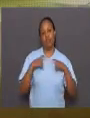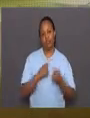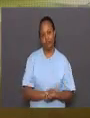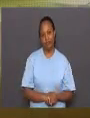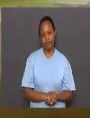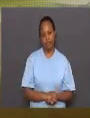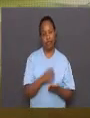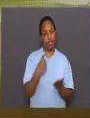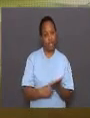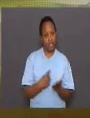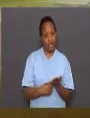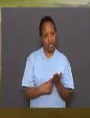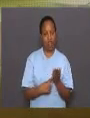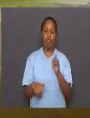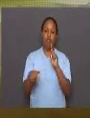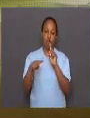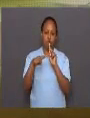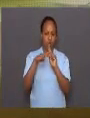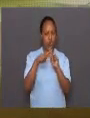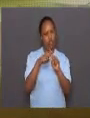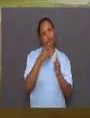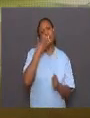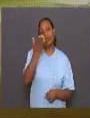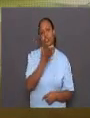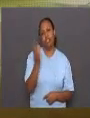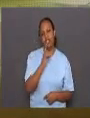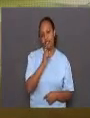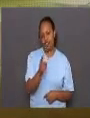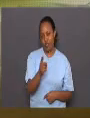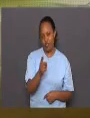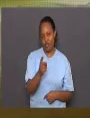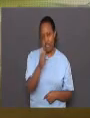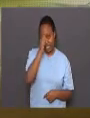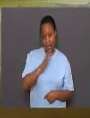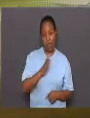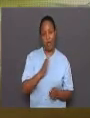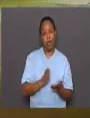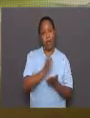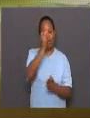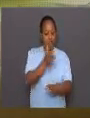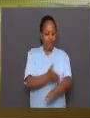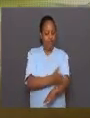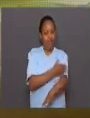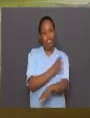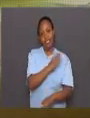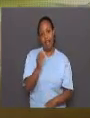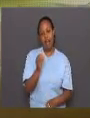This has positively influenced the advancement of human rights and